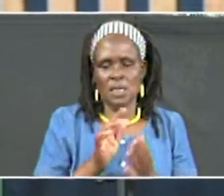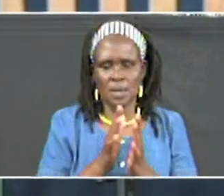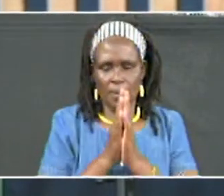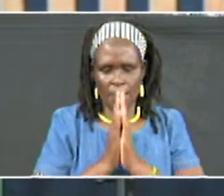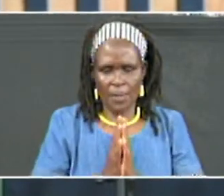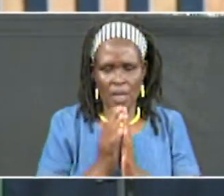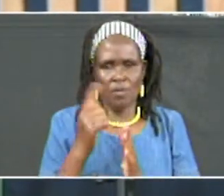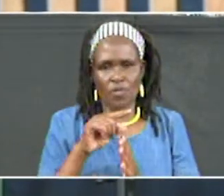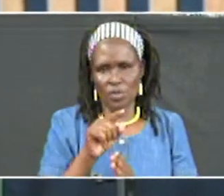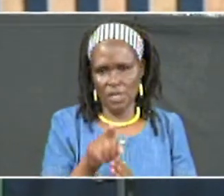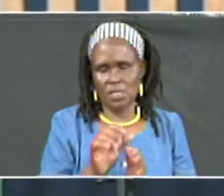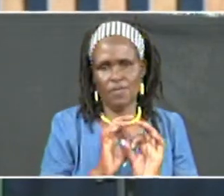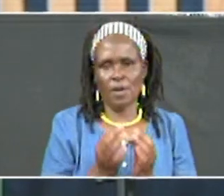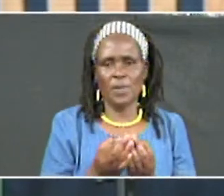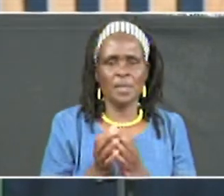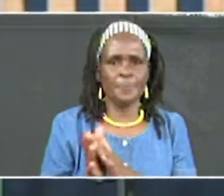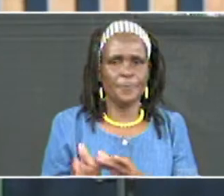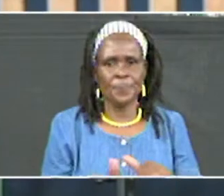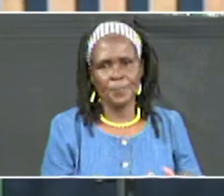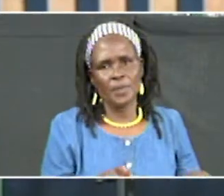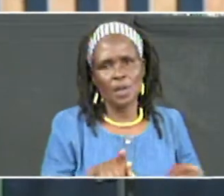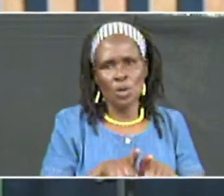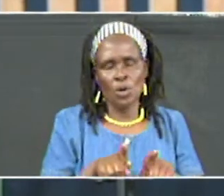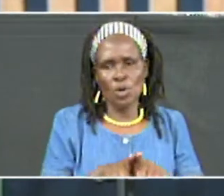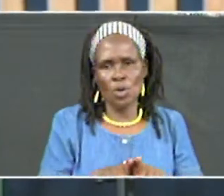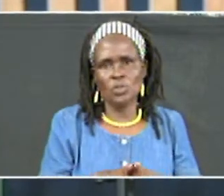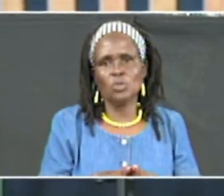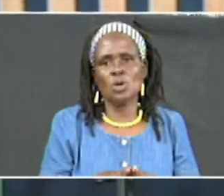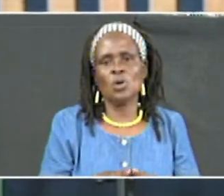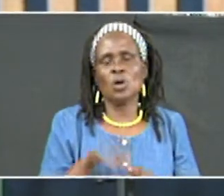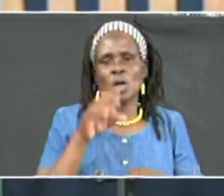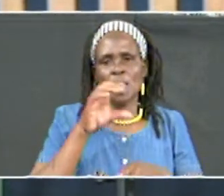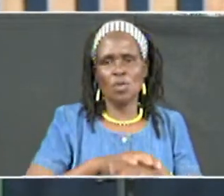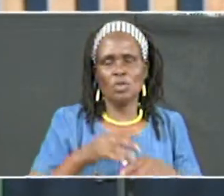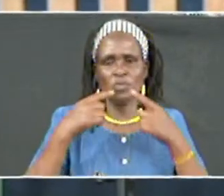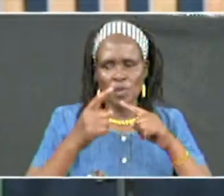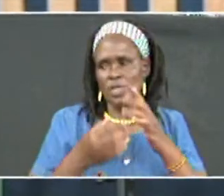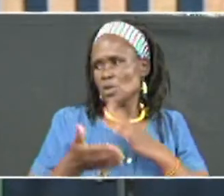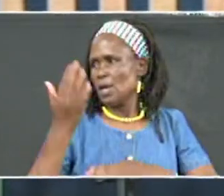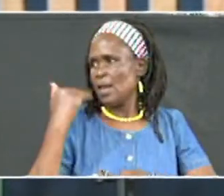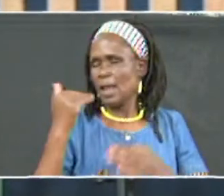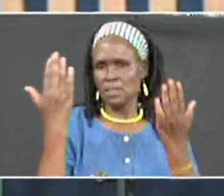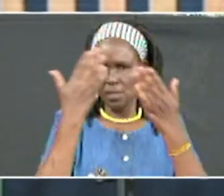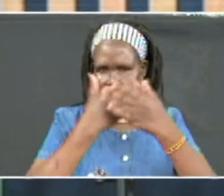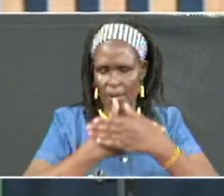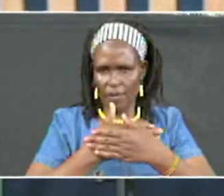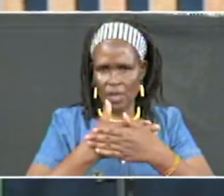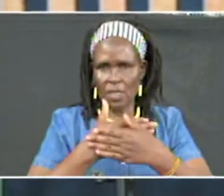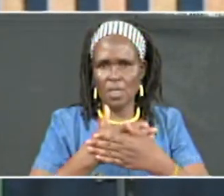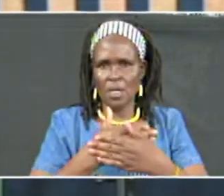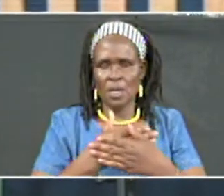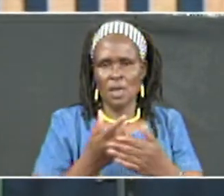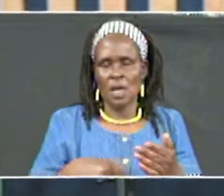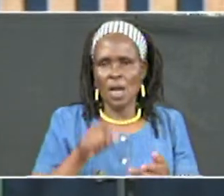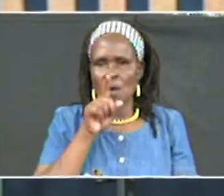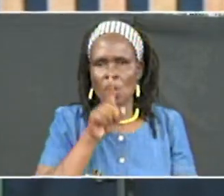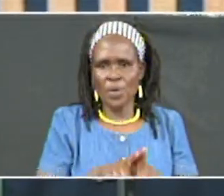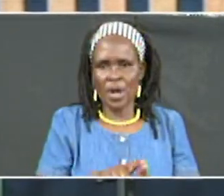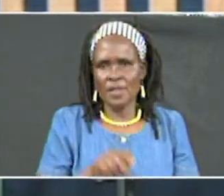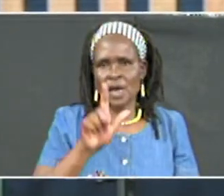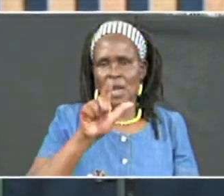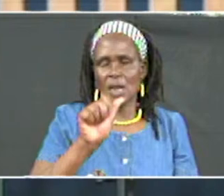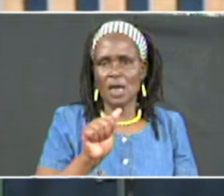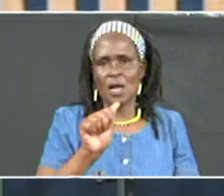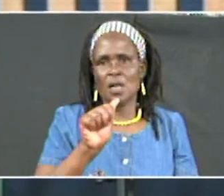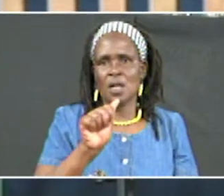them. Also got information just last evening. Our brother Lazarus Mwema and